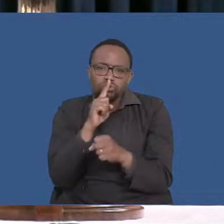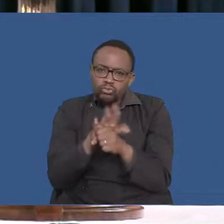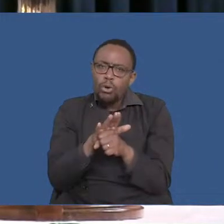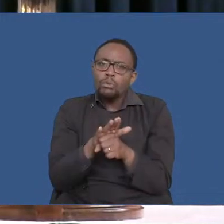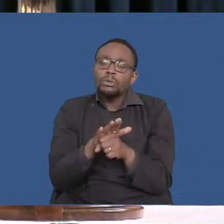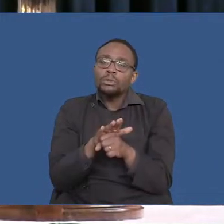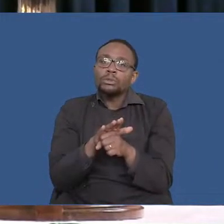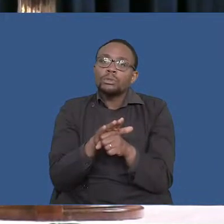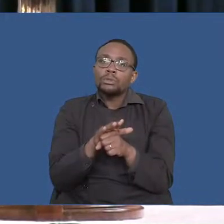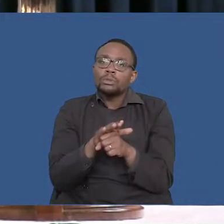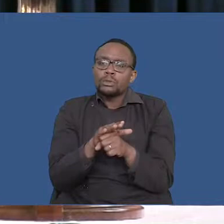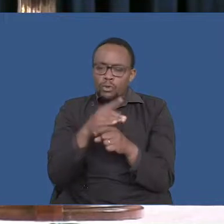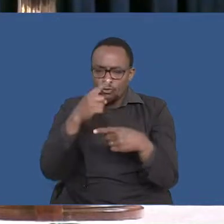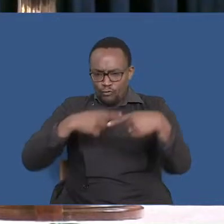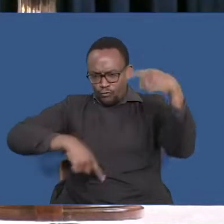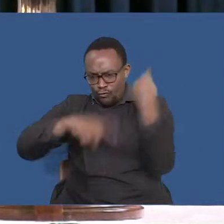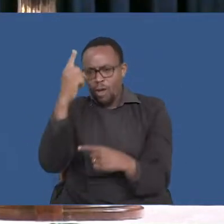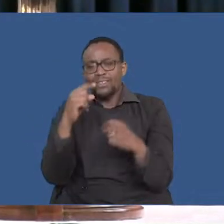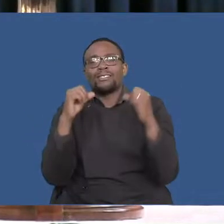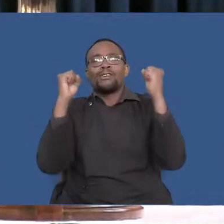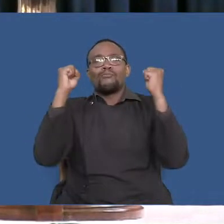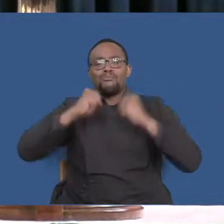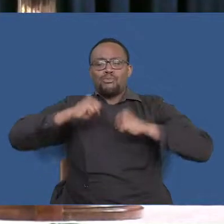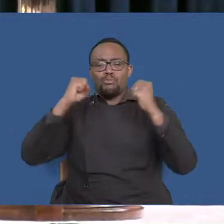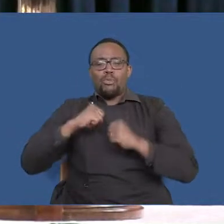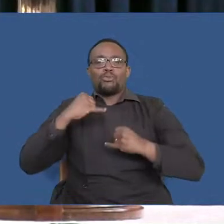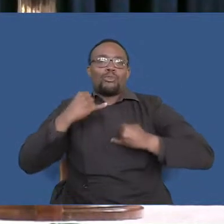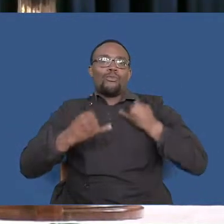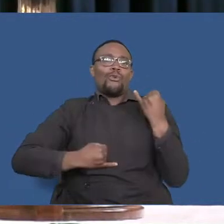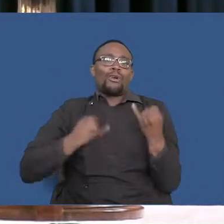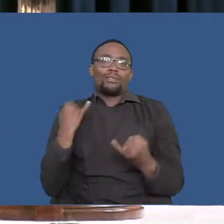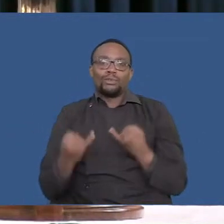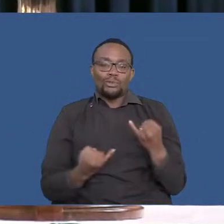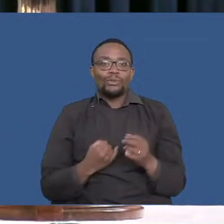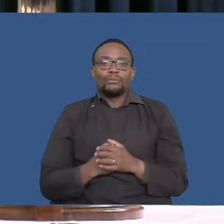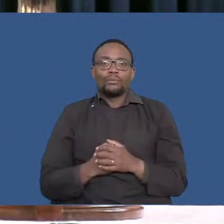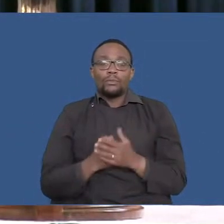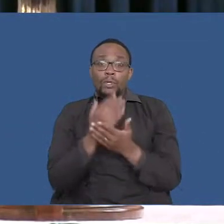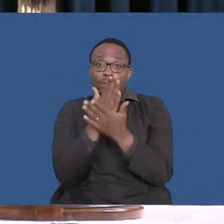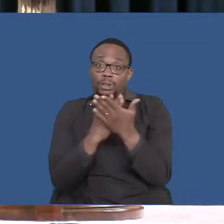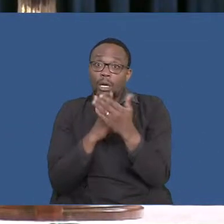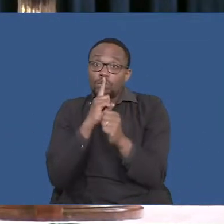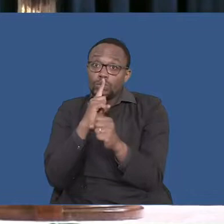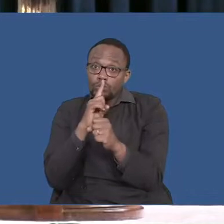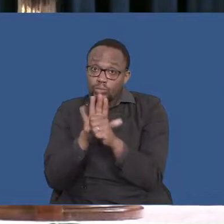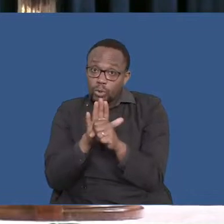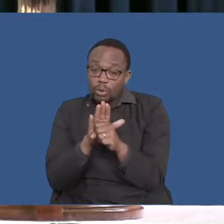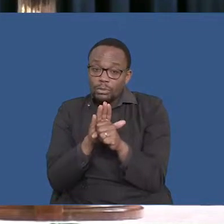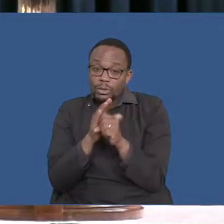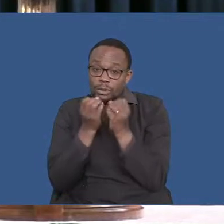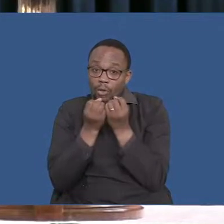can enjoy his victory over the flesh. Now listen to some of the promises that God has